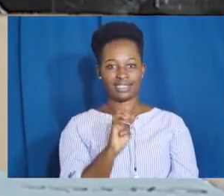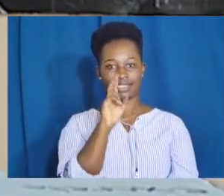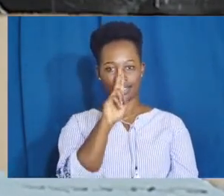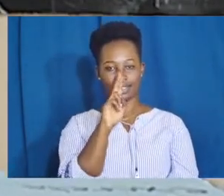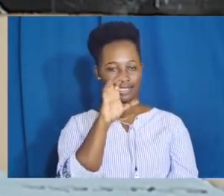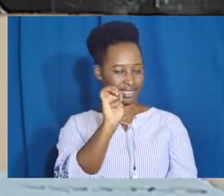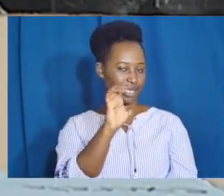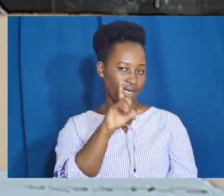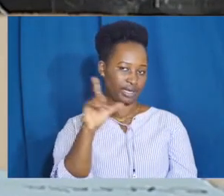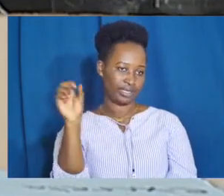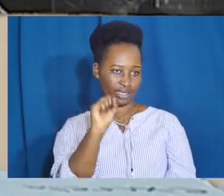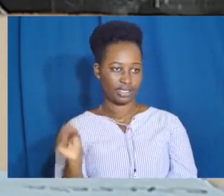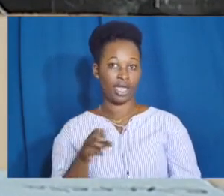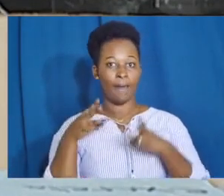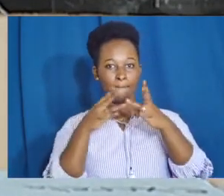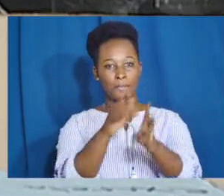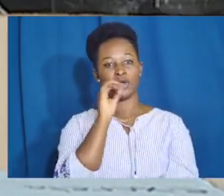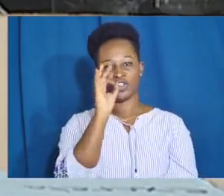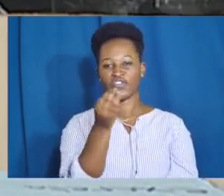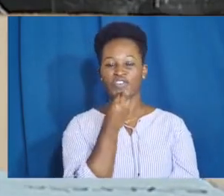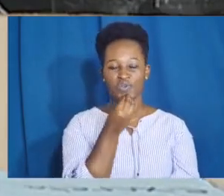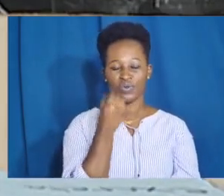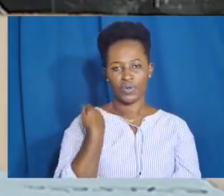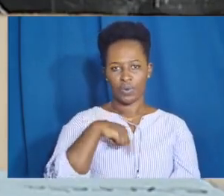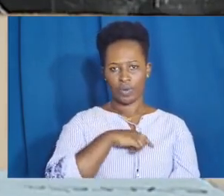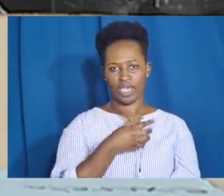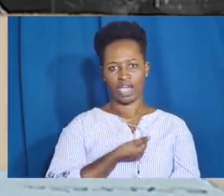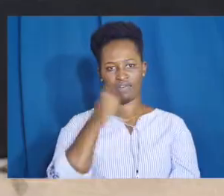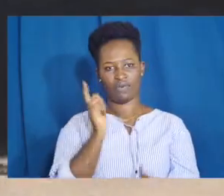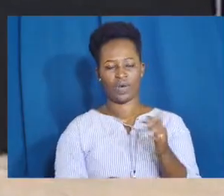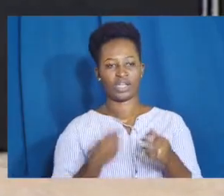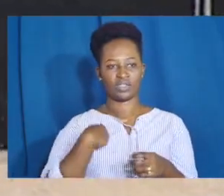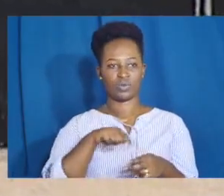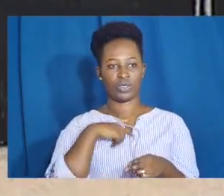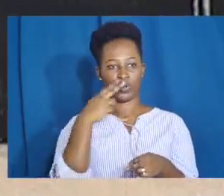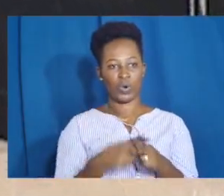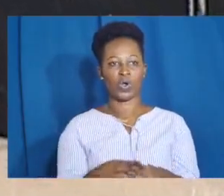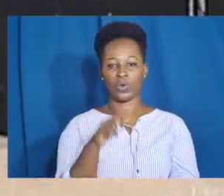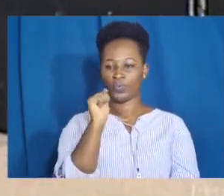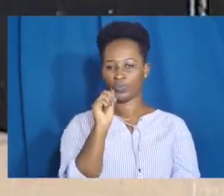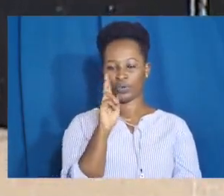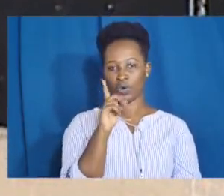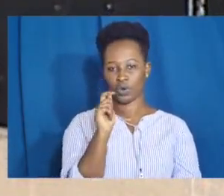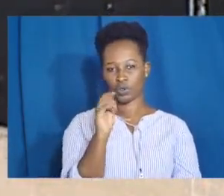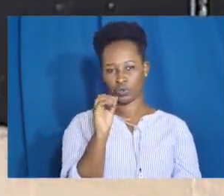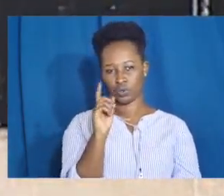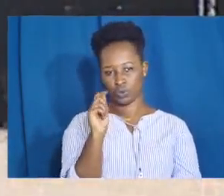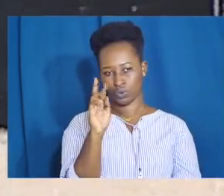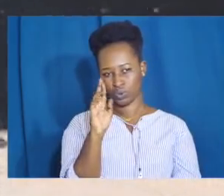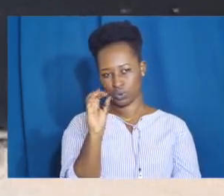of nutrition, we also talked about it. We have what we call autotrophic